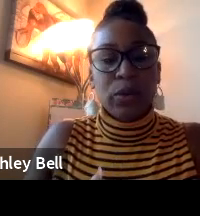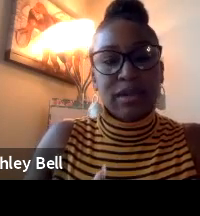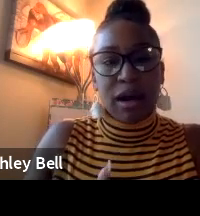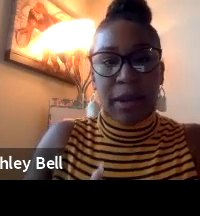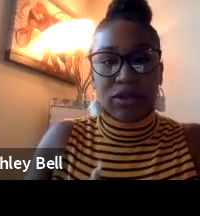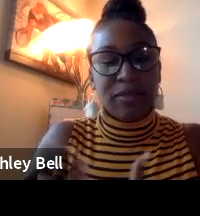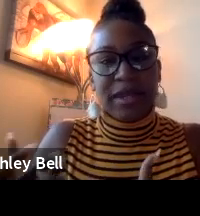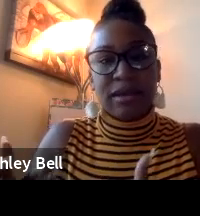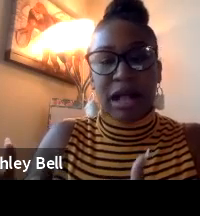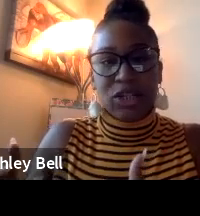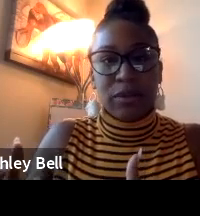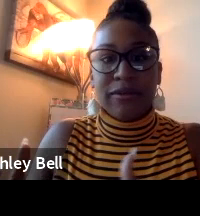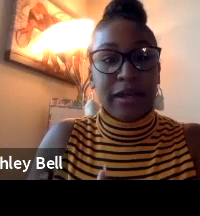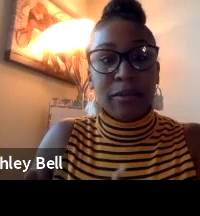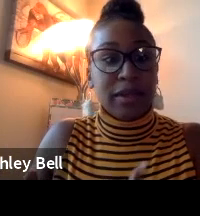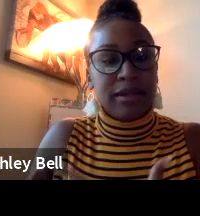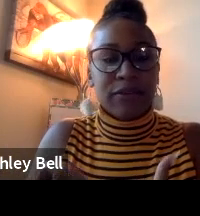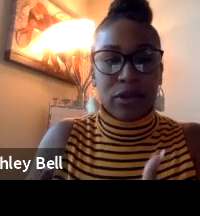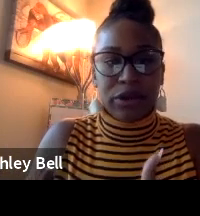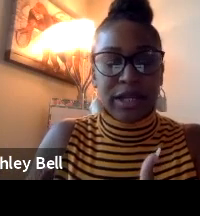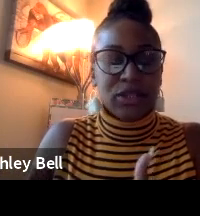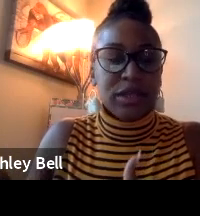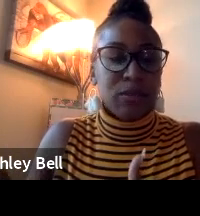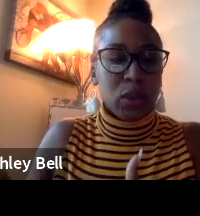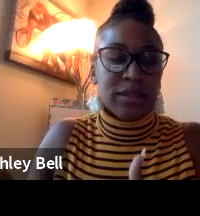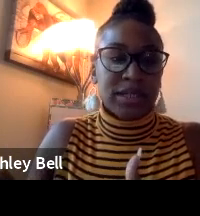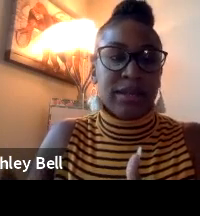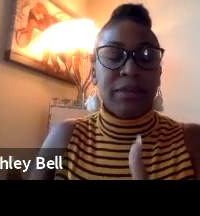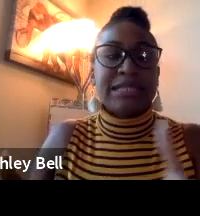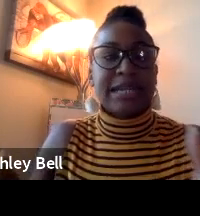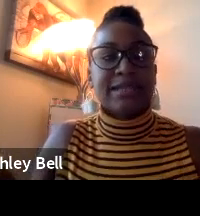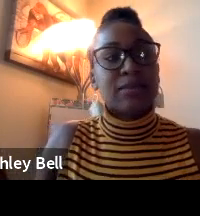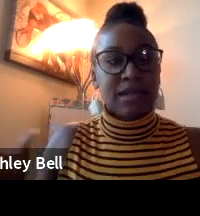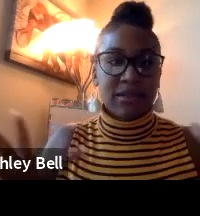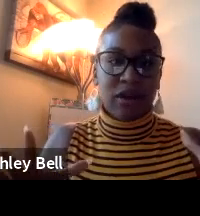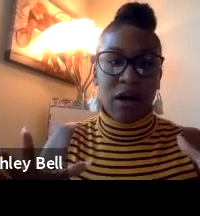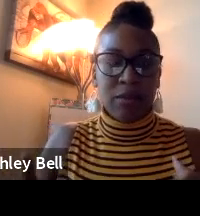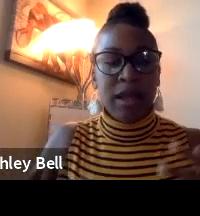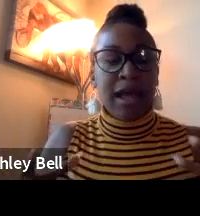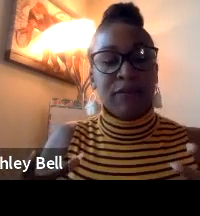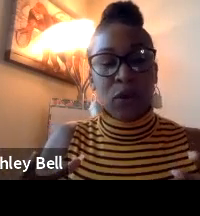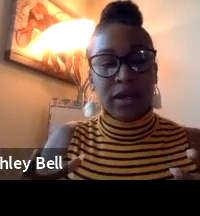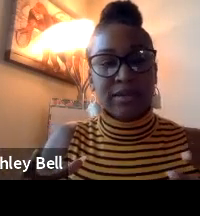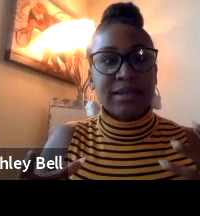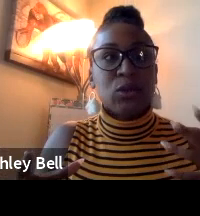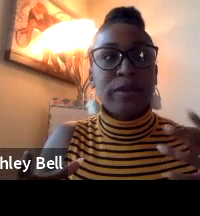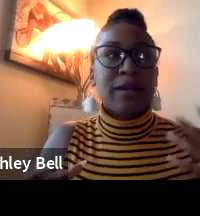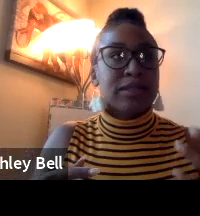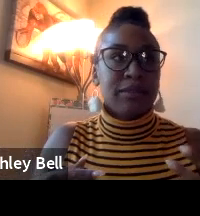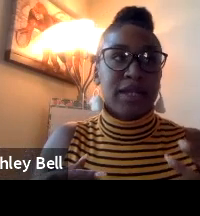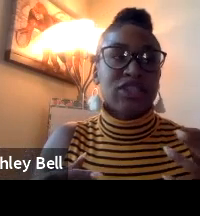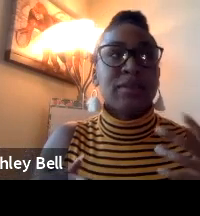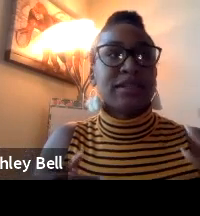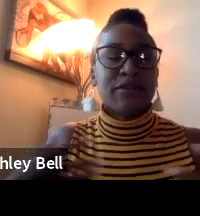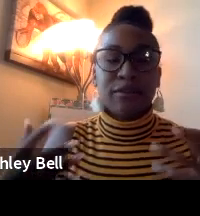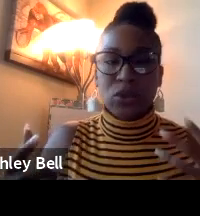so when we talk about just being in the classroom and availability for learning, it's really important to maintain some sense of calm and focus and to be able